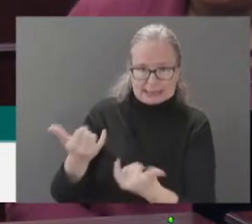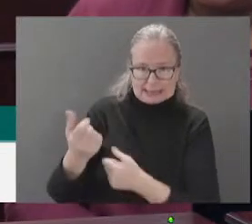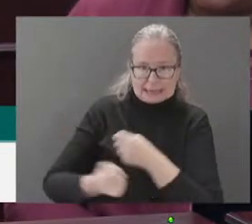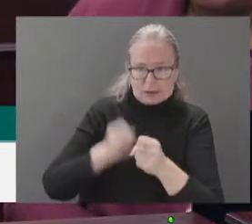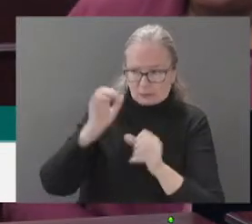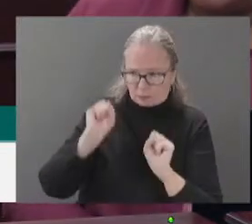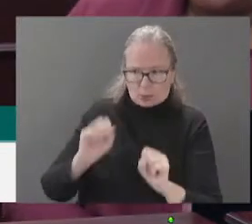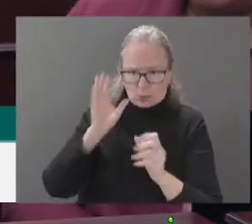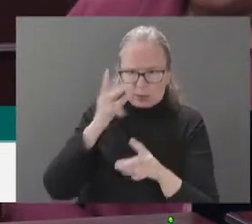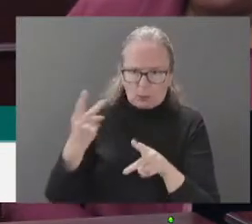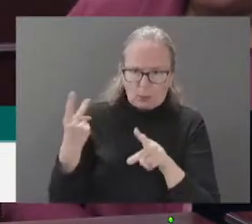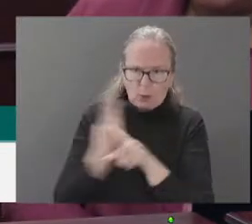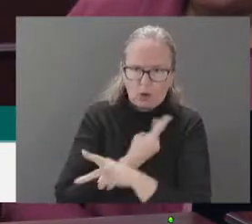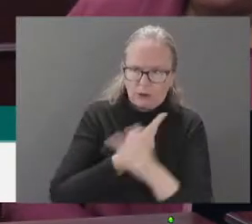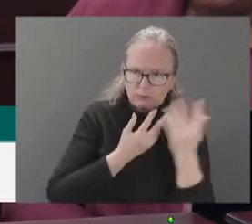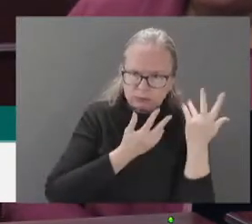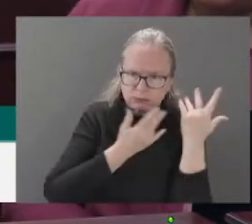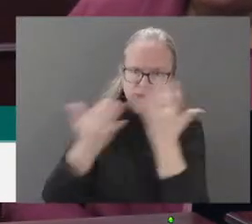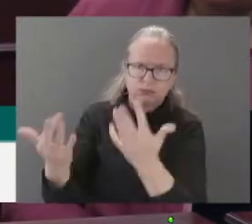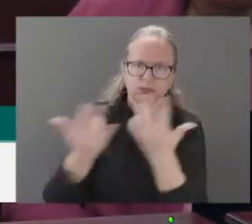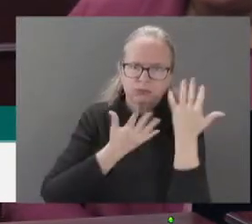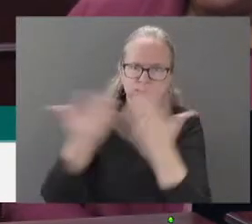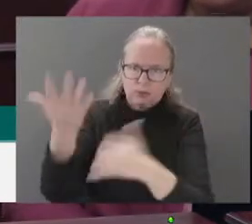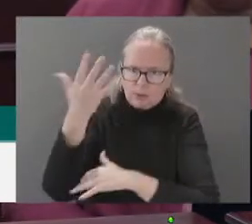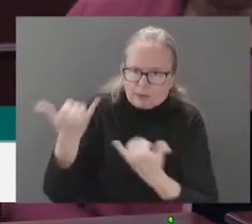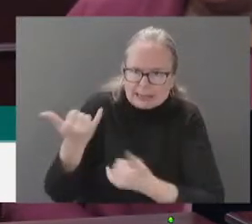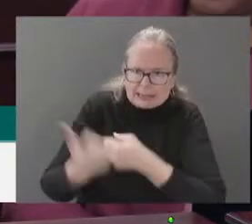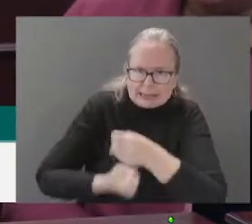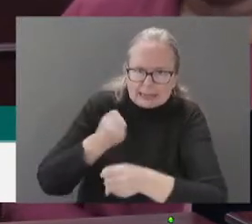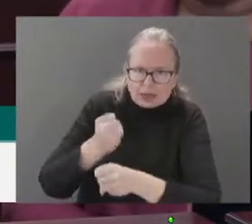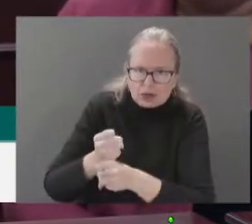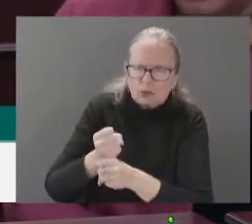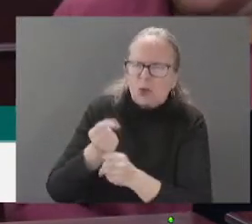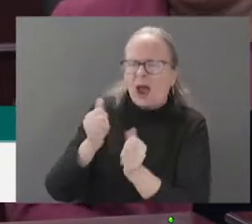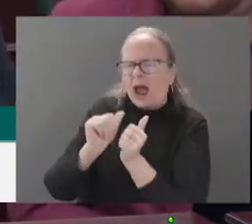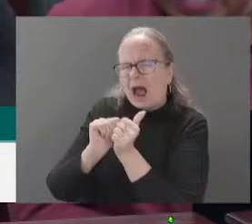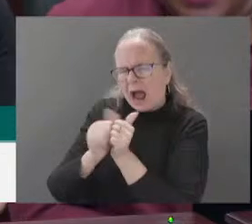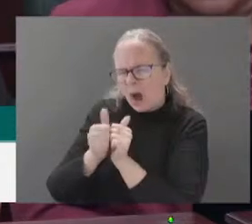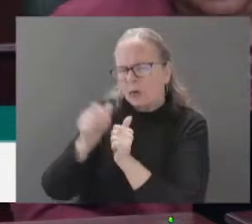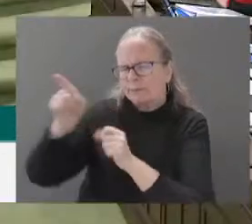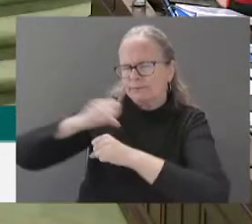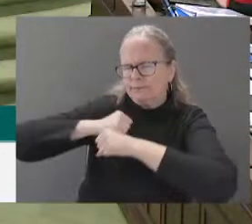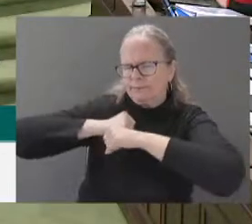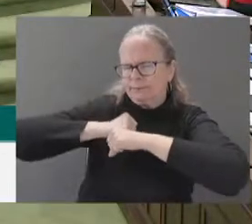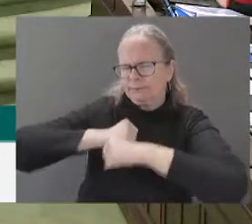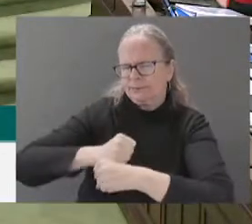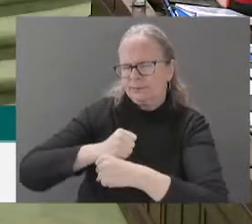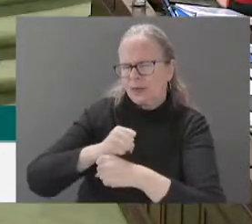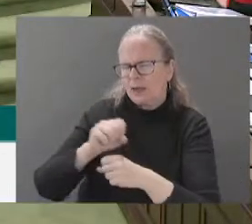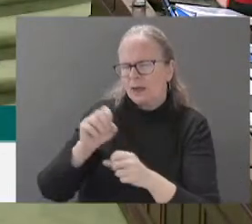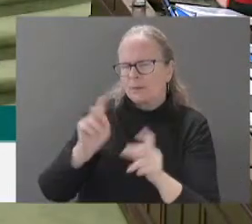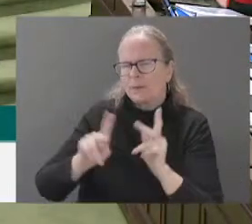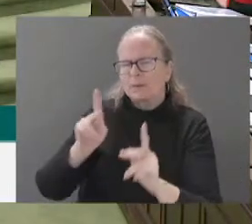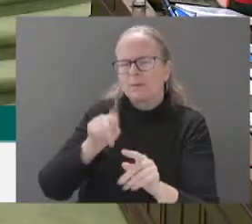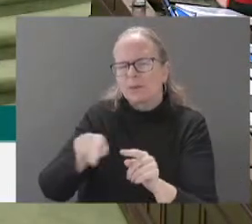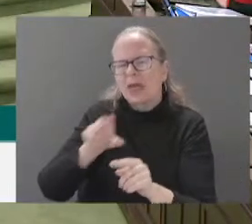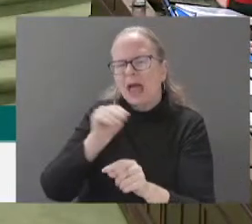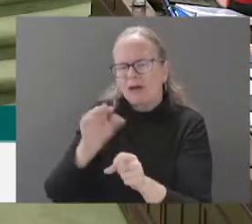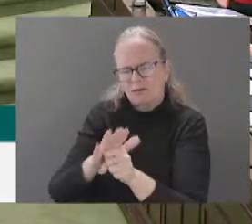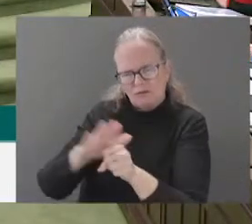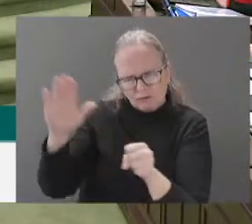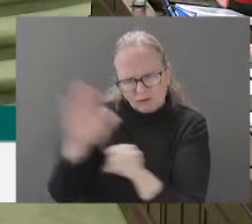ensure that a Wildland firefighter forces protected trained and fully staffed order order The Honorable the